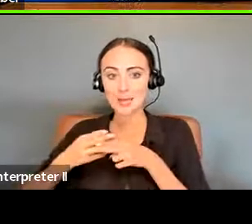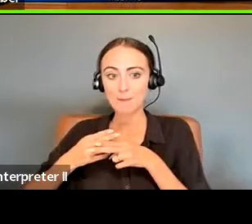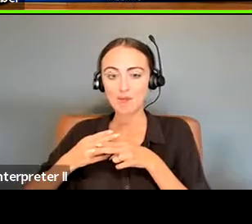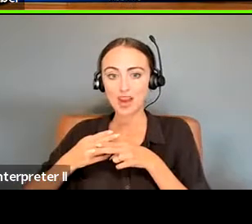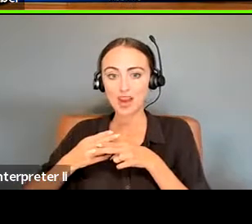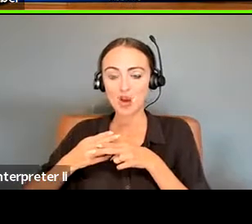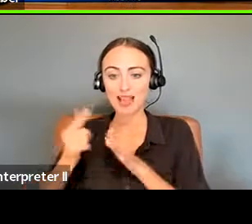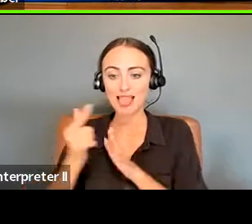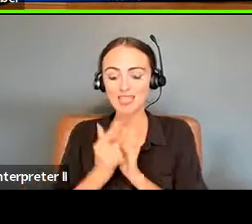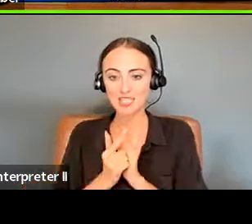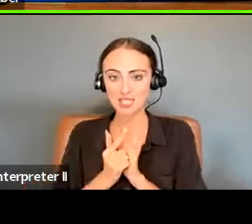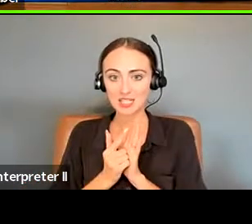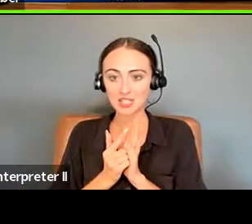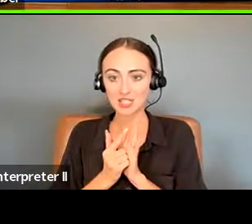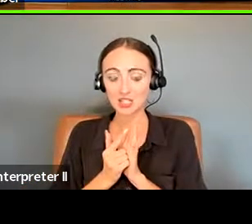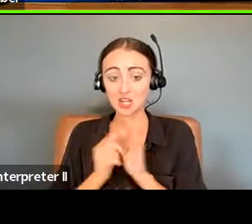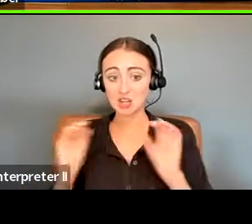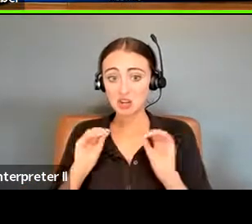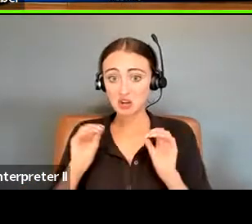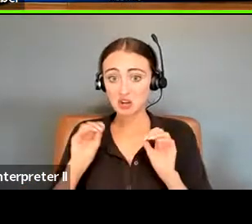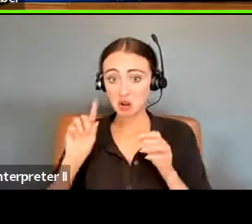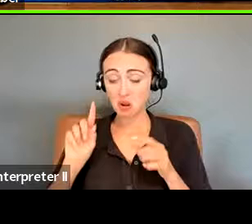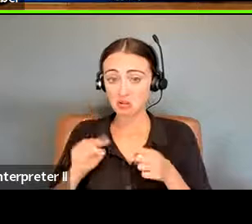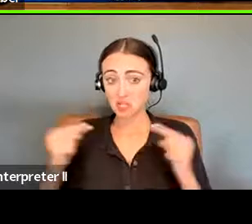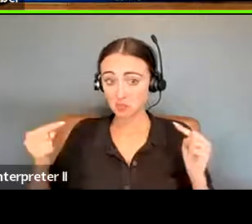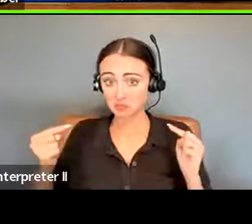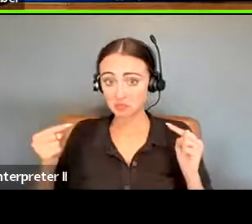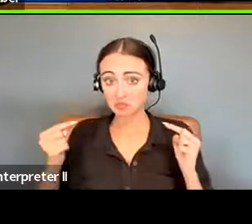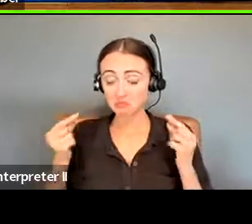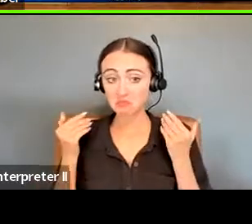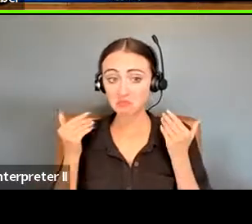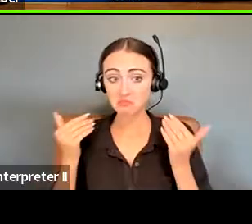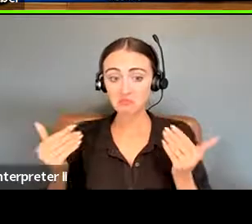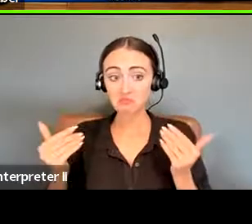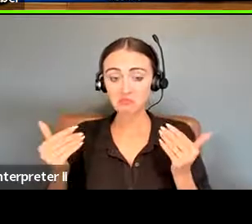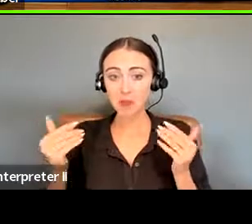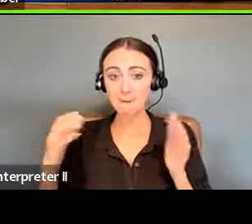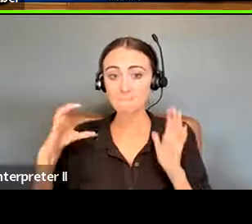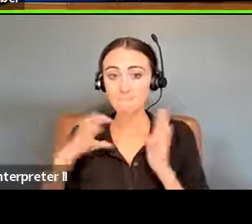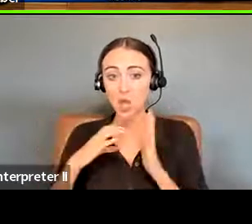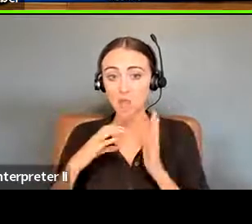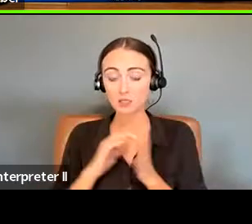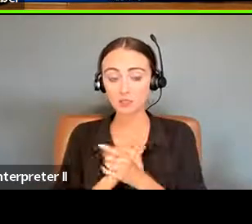legislation. If there's no objection, I'm going to move everything in block.